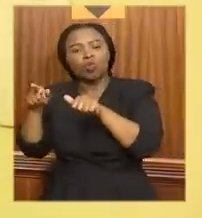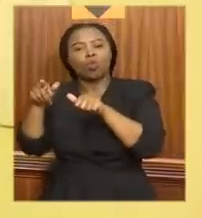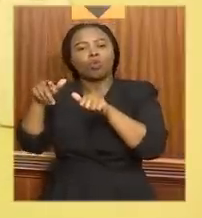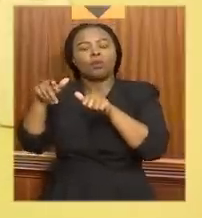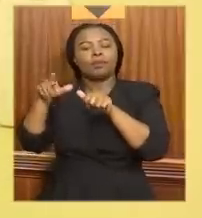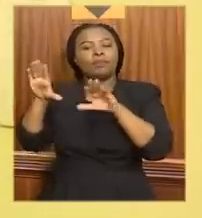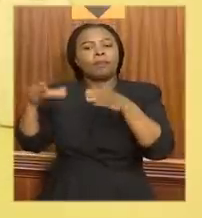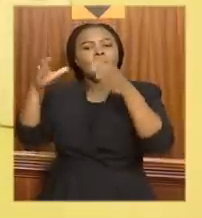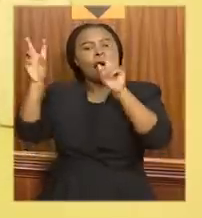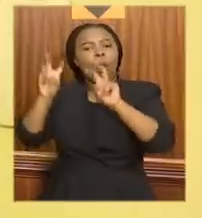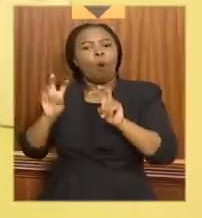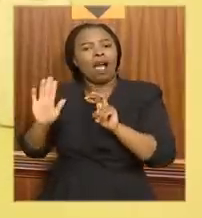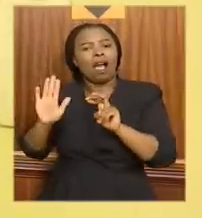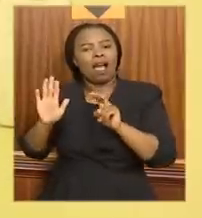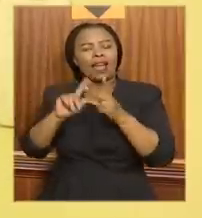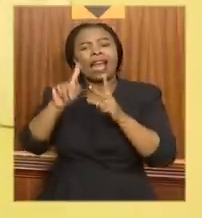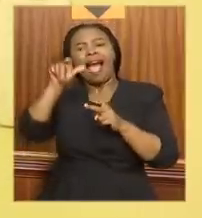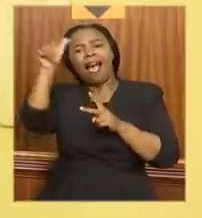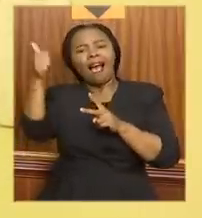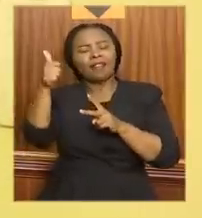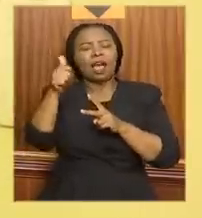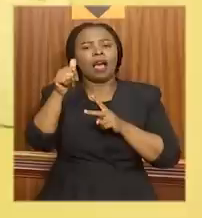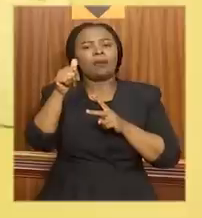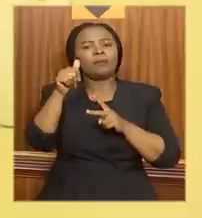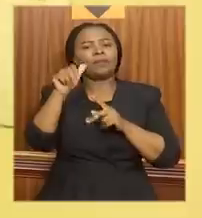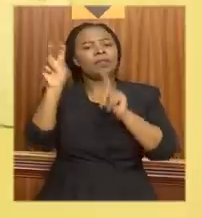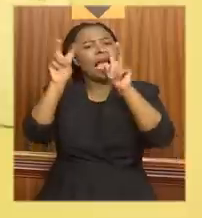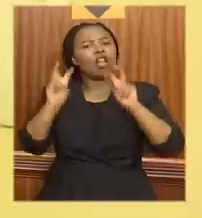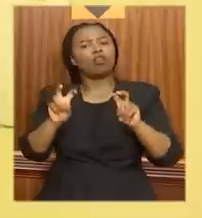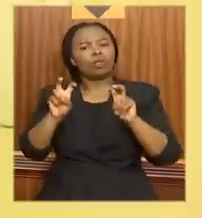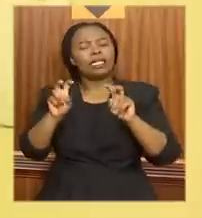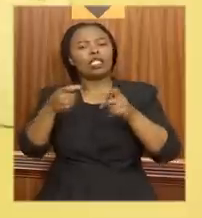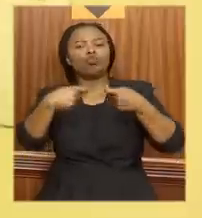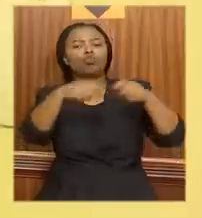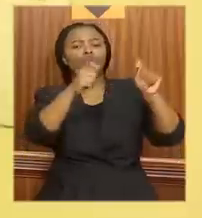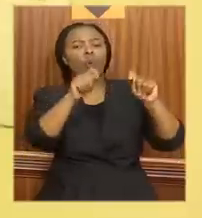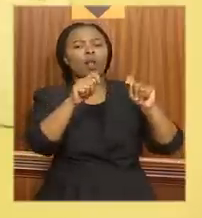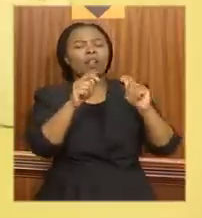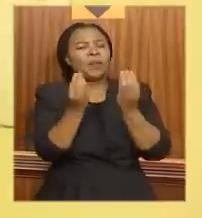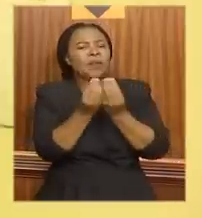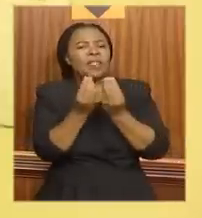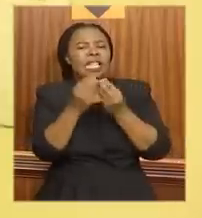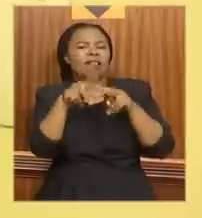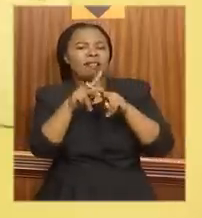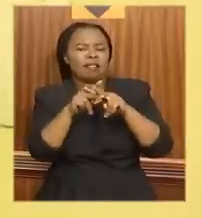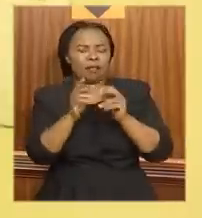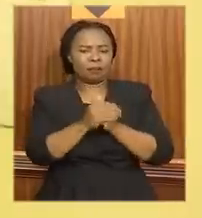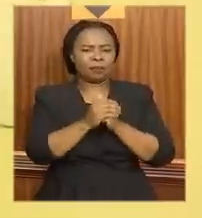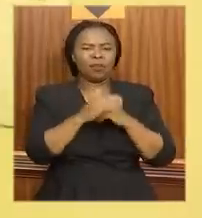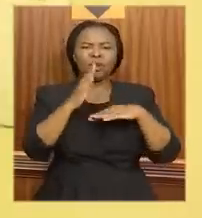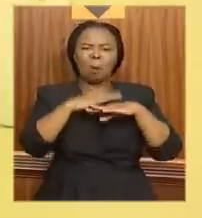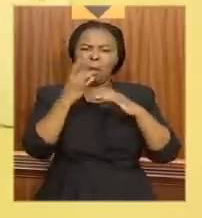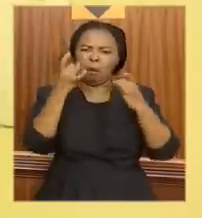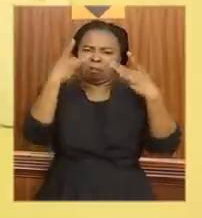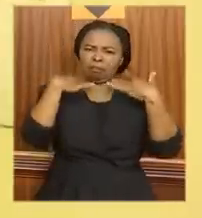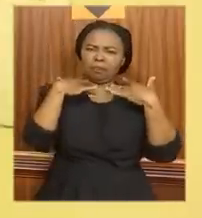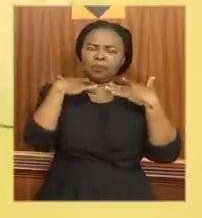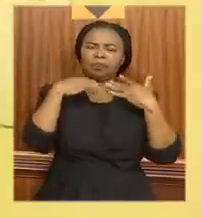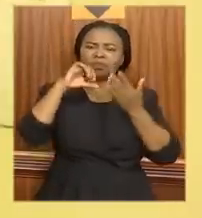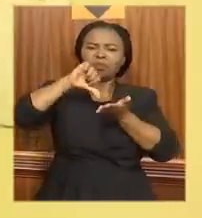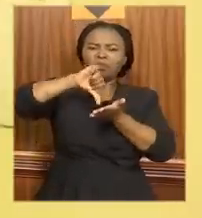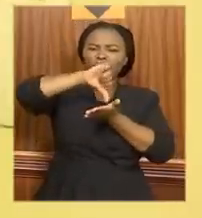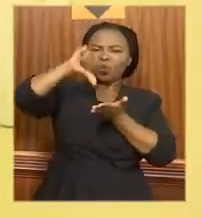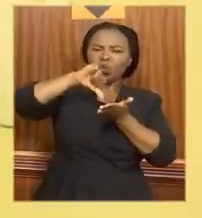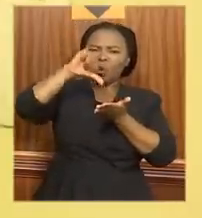and other power stations. We were told of ongoing theft of oil on a massive